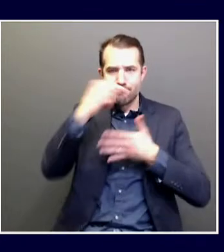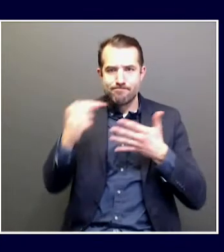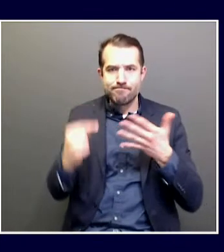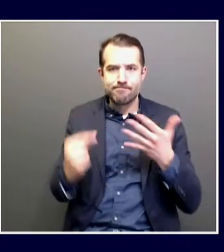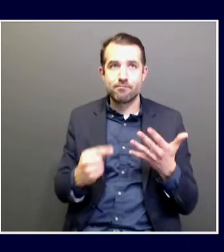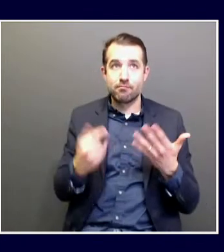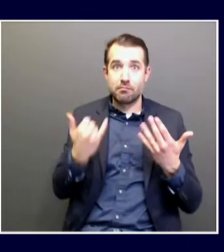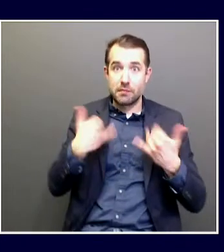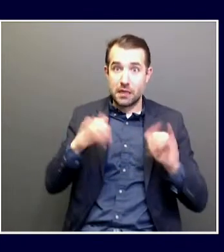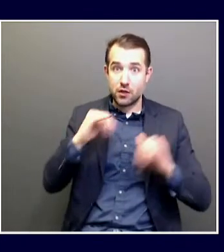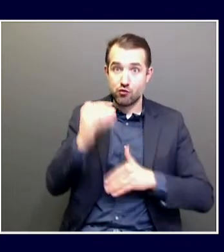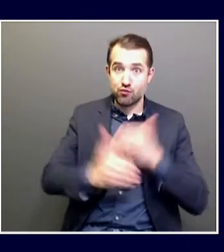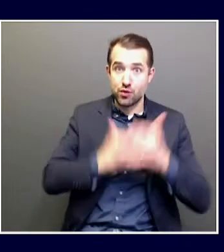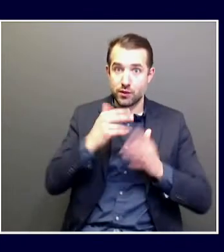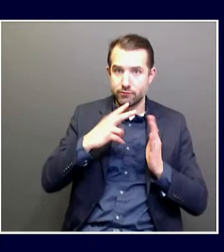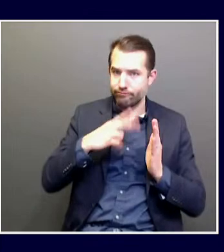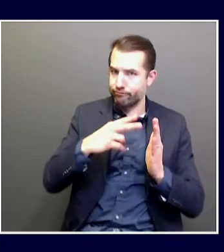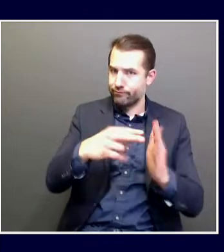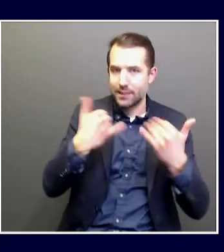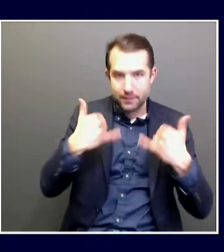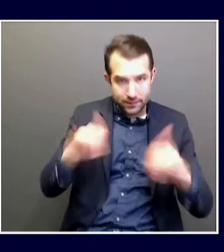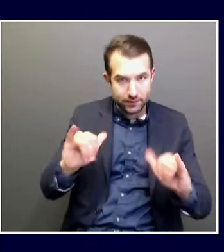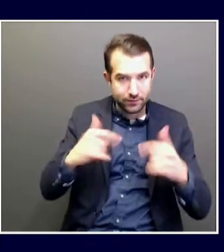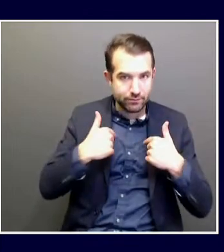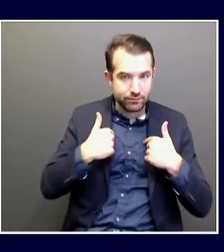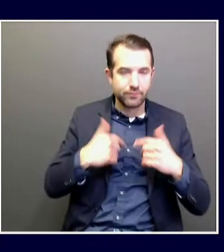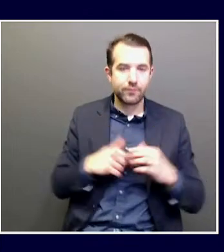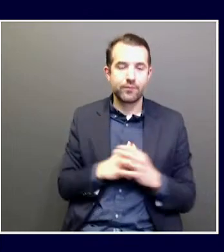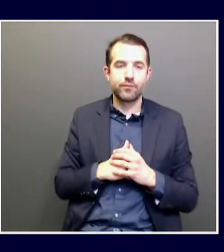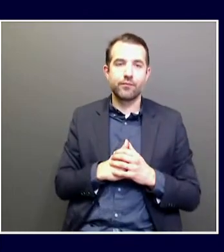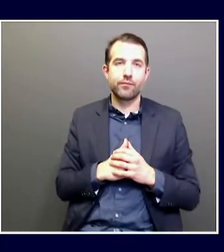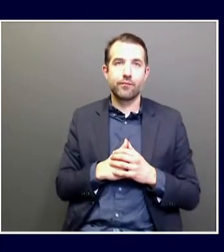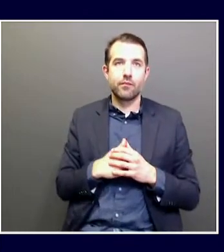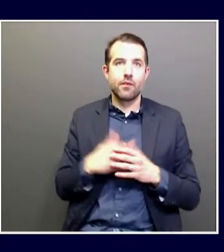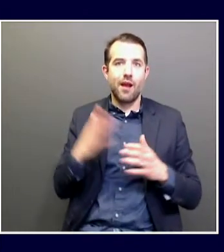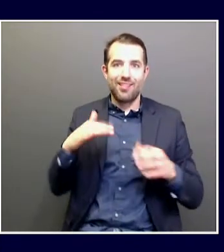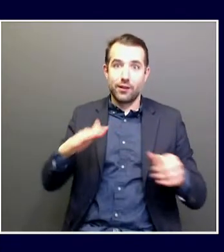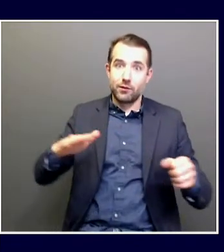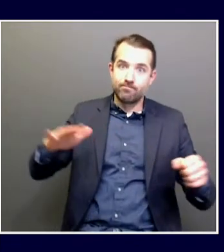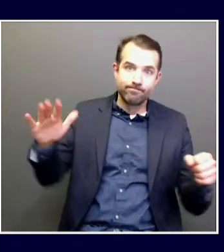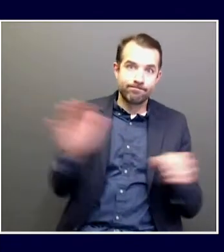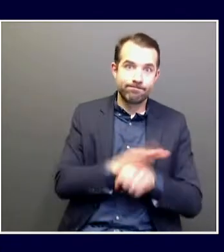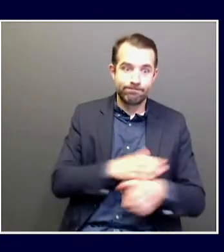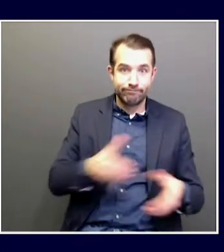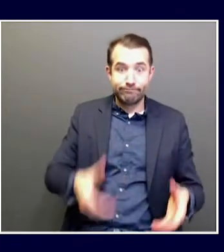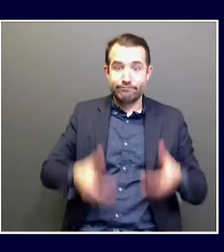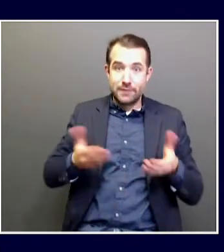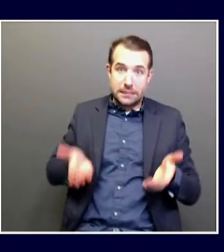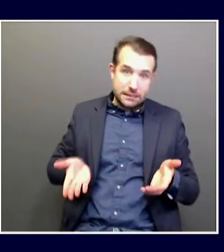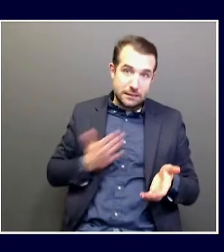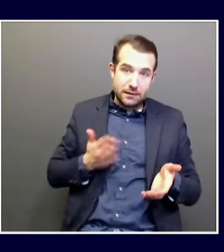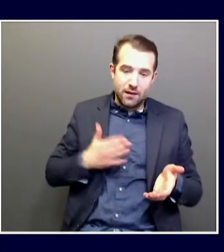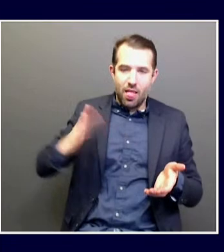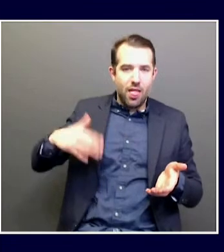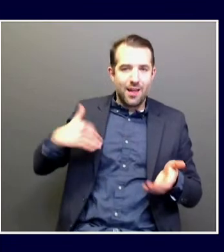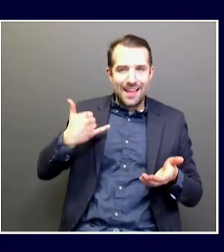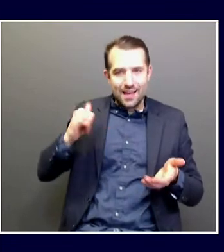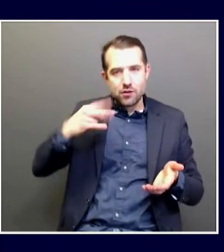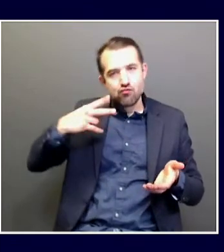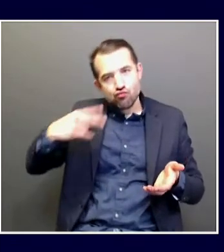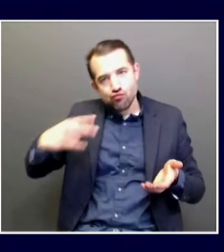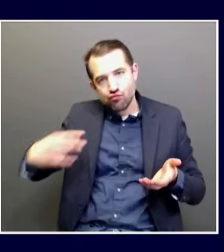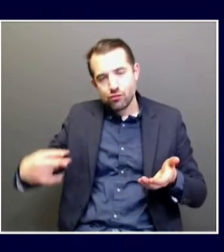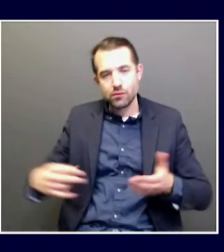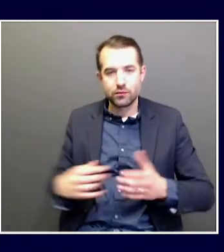right now. So we're still trying to understand and work with our federal colleagues to really make sure we can maximize what